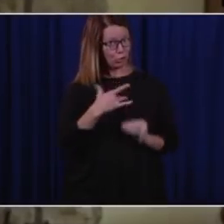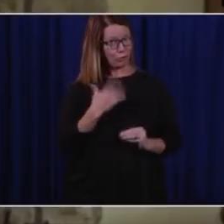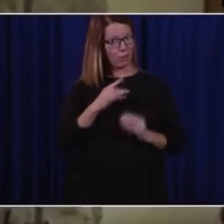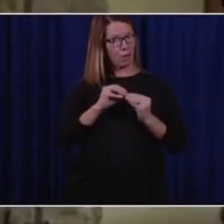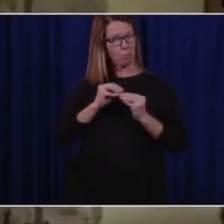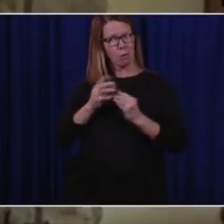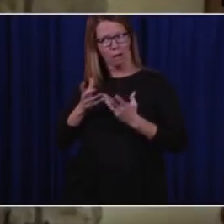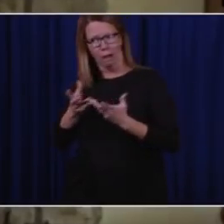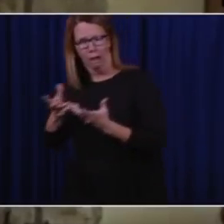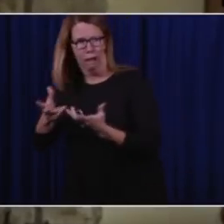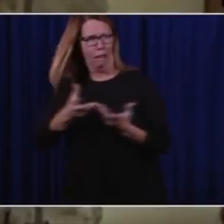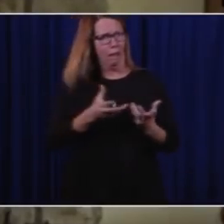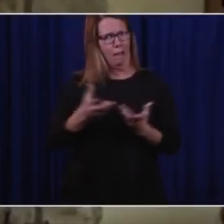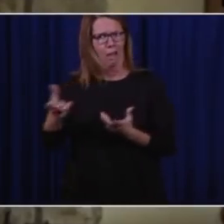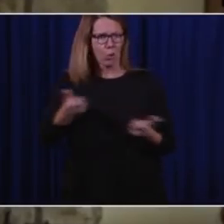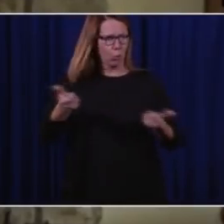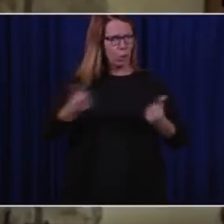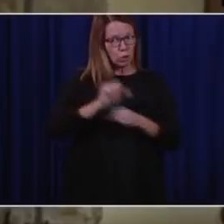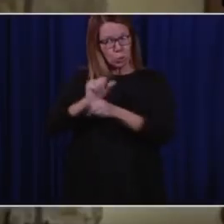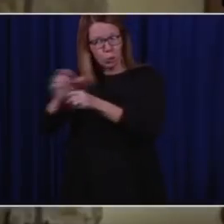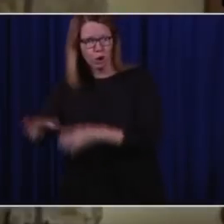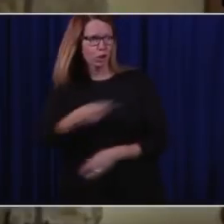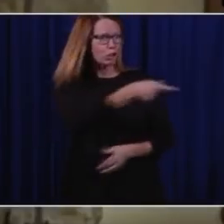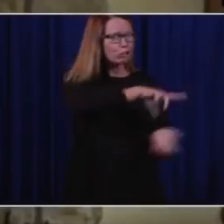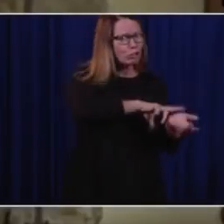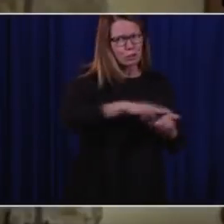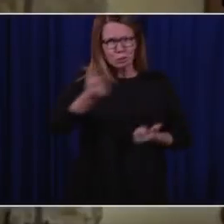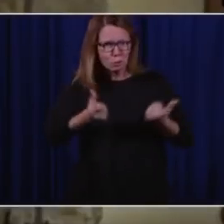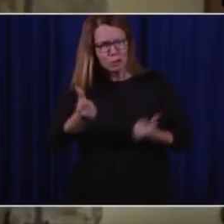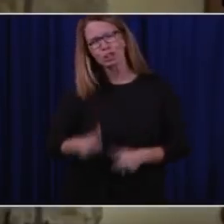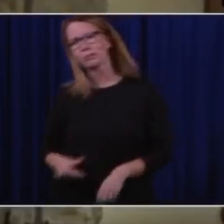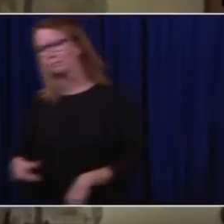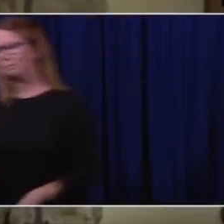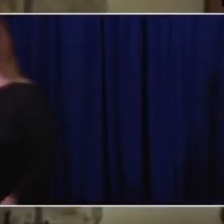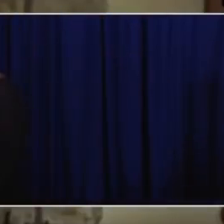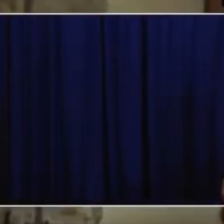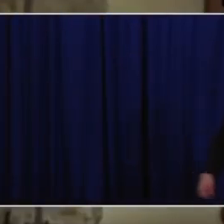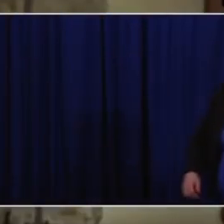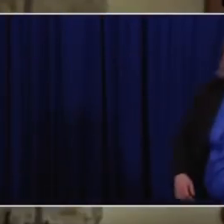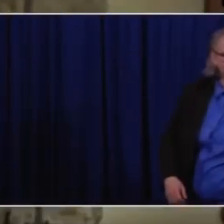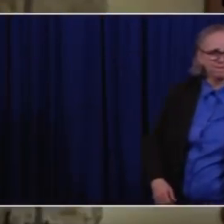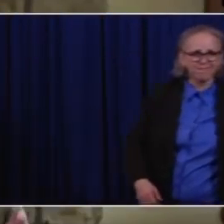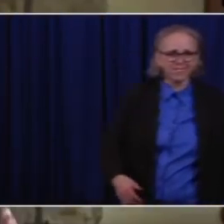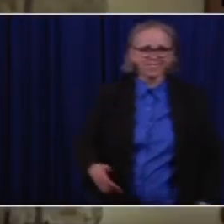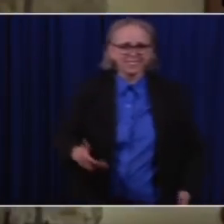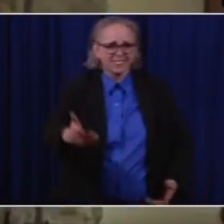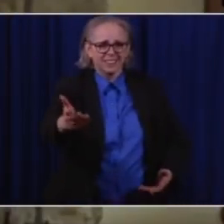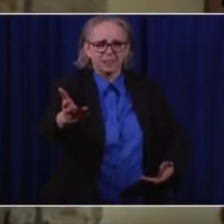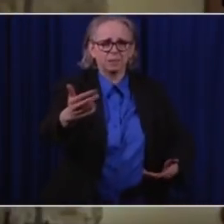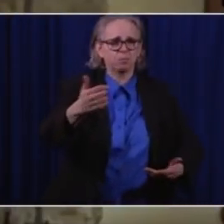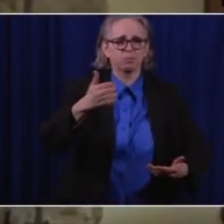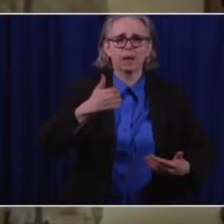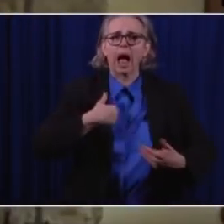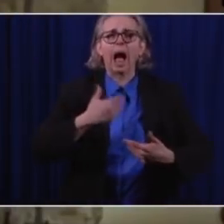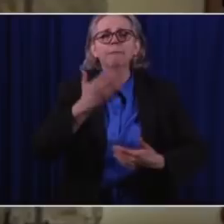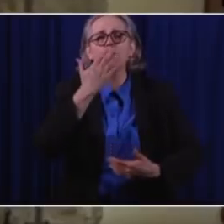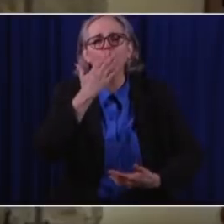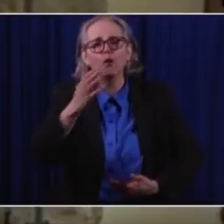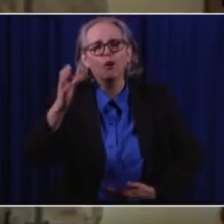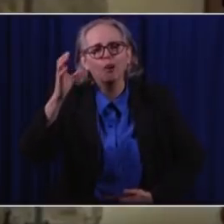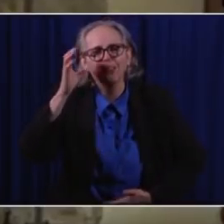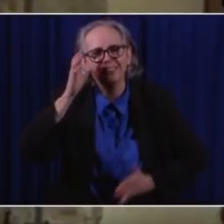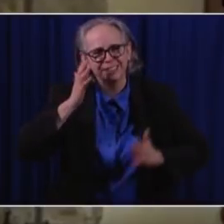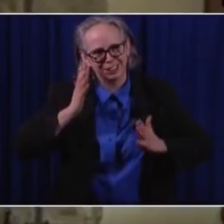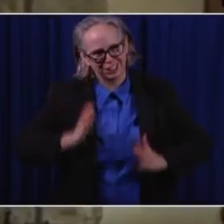I said was, I'm a good listener. And I did listen to people whose livelihood depends and